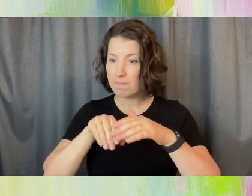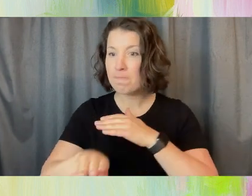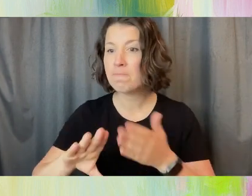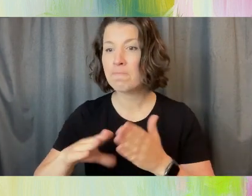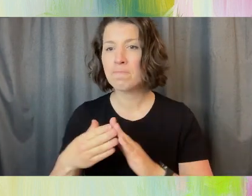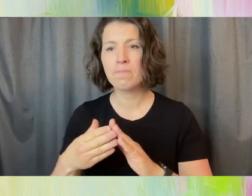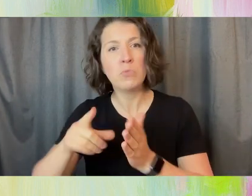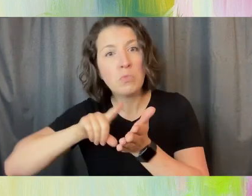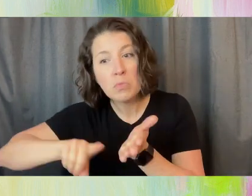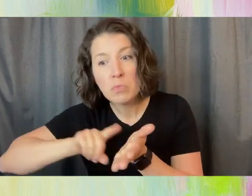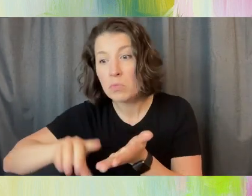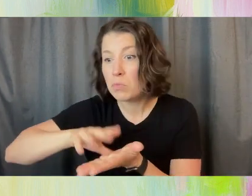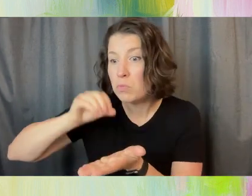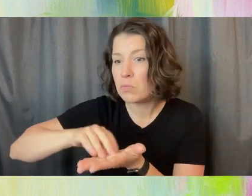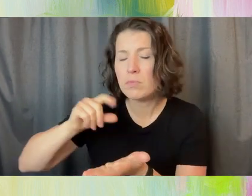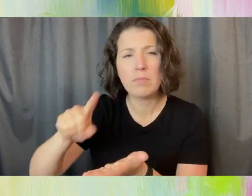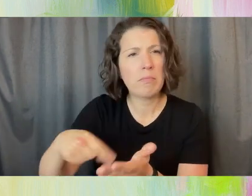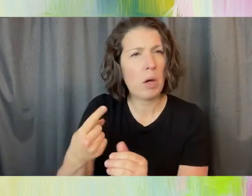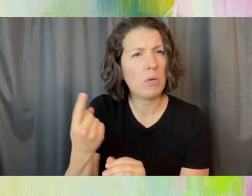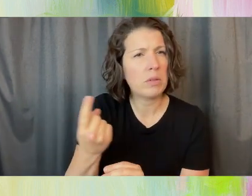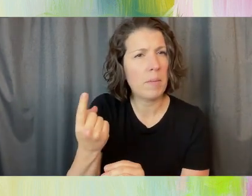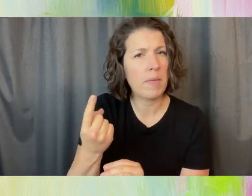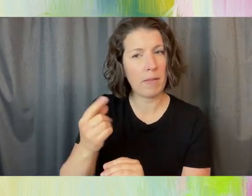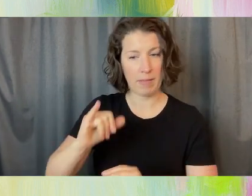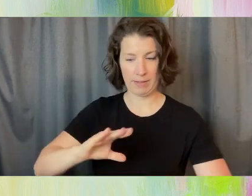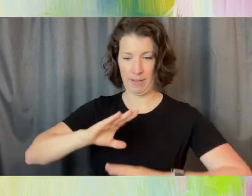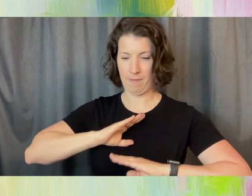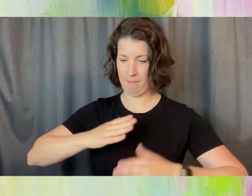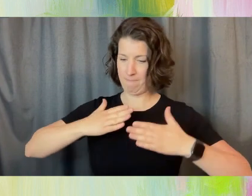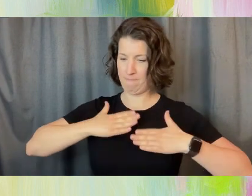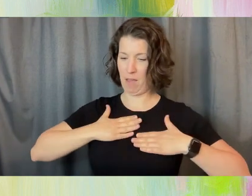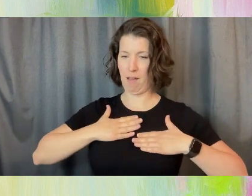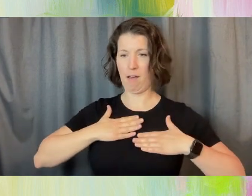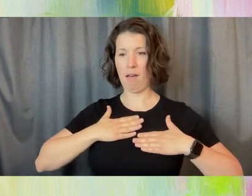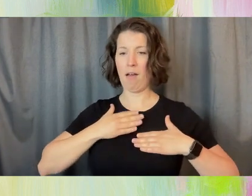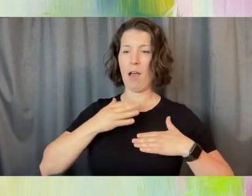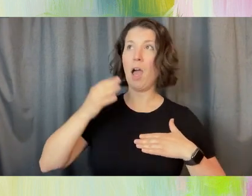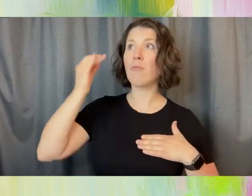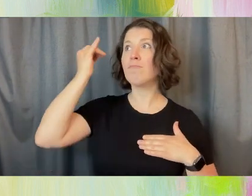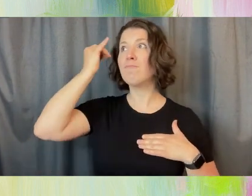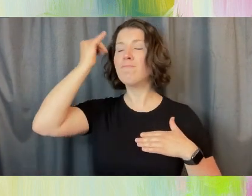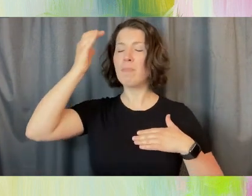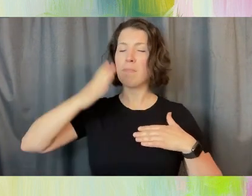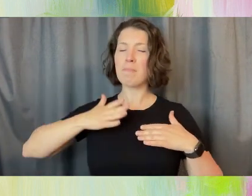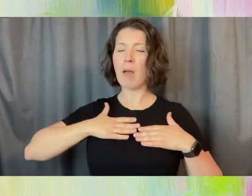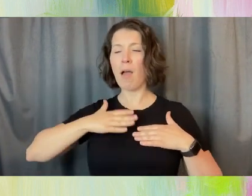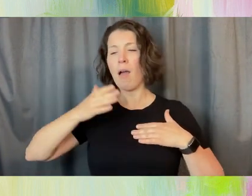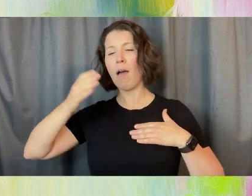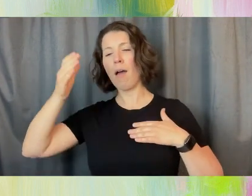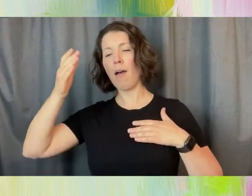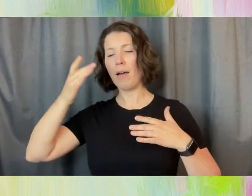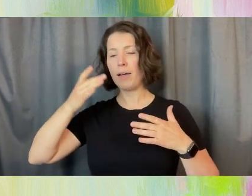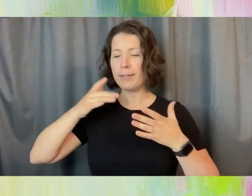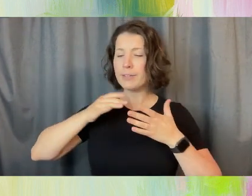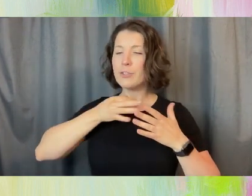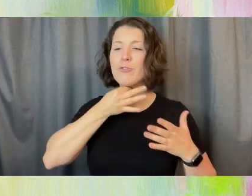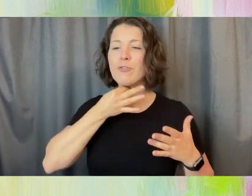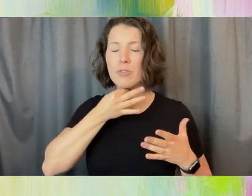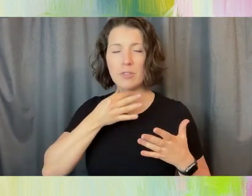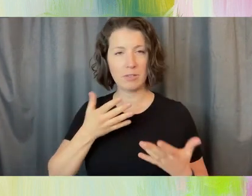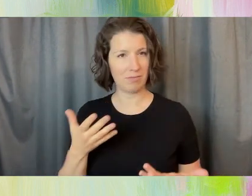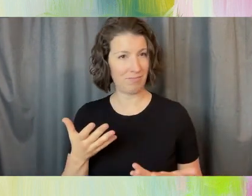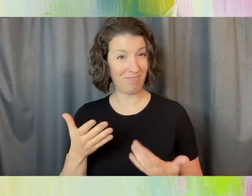and learn about something that satisfies your intellectual curiosity. Whether you are a researcher, whether you